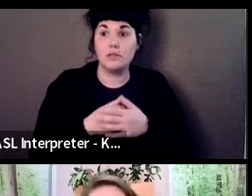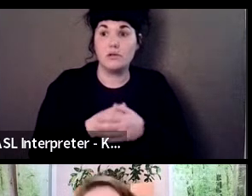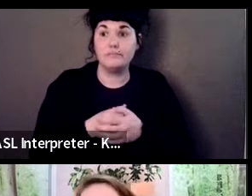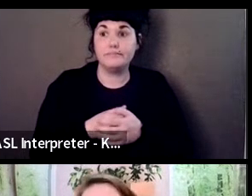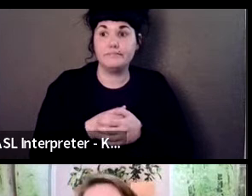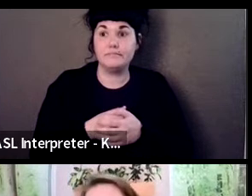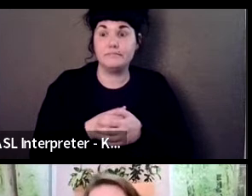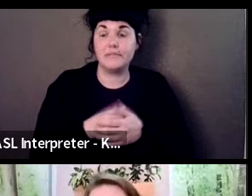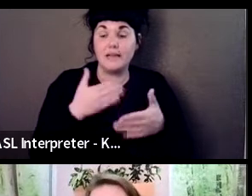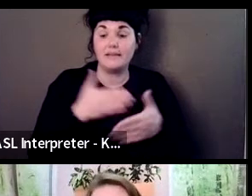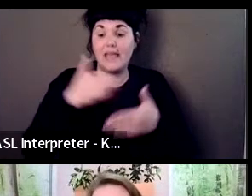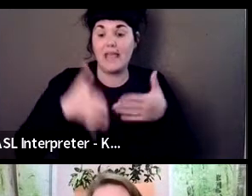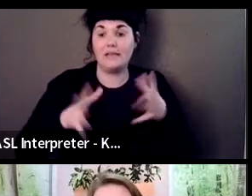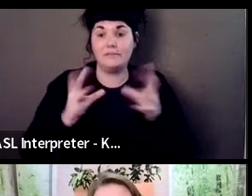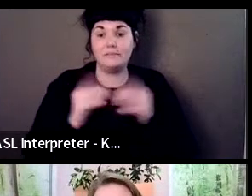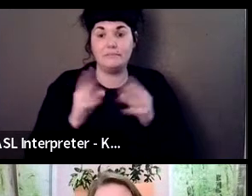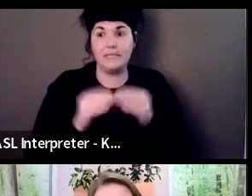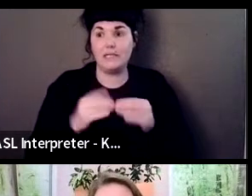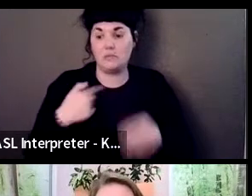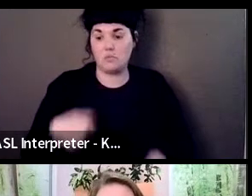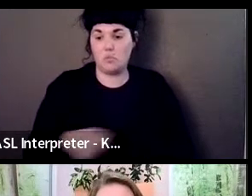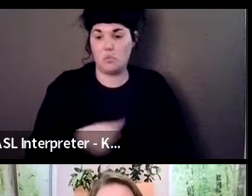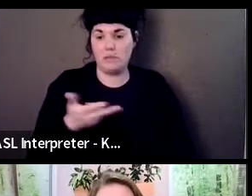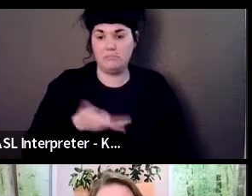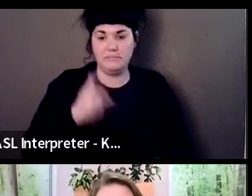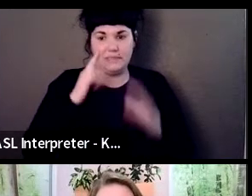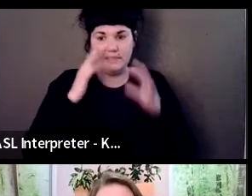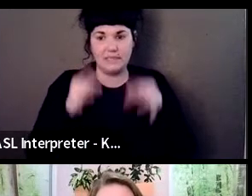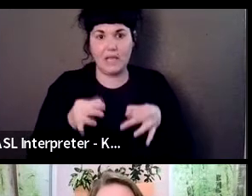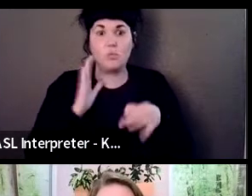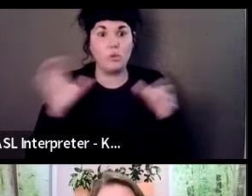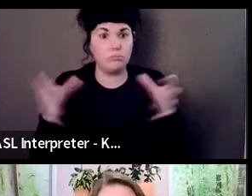about it some more because we didn't figure out what they were.